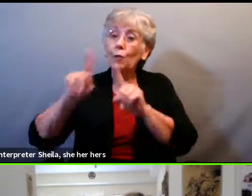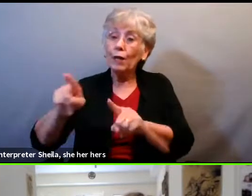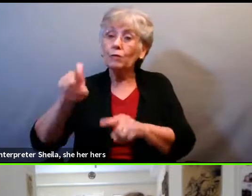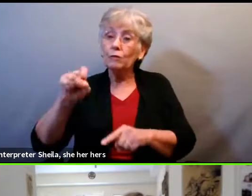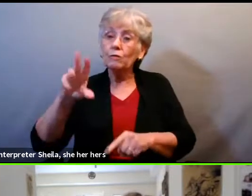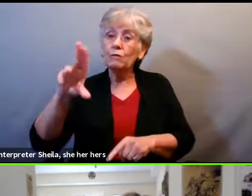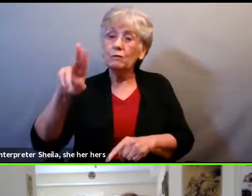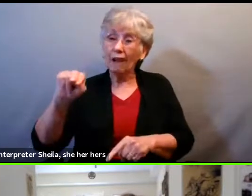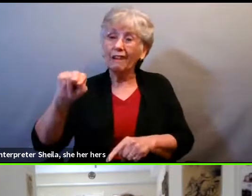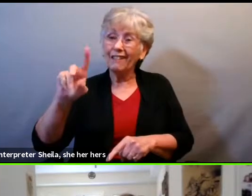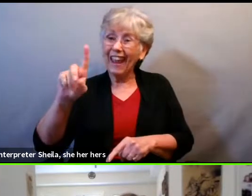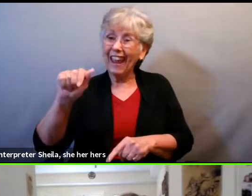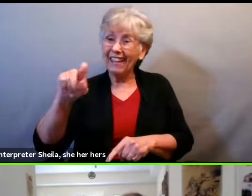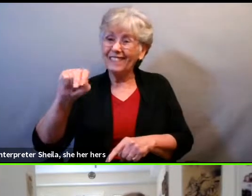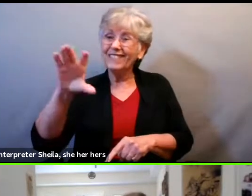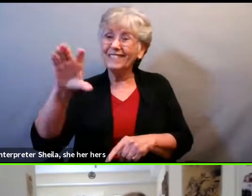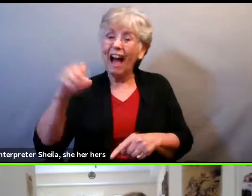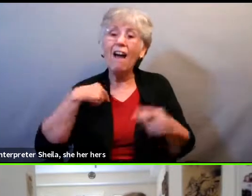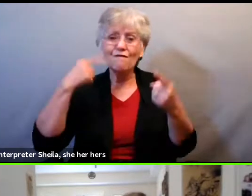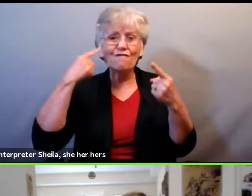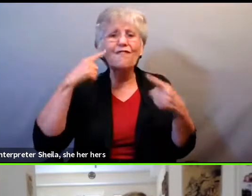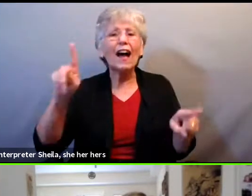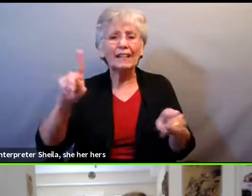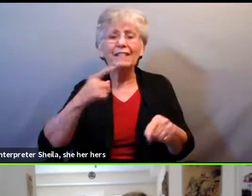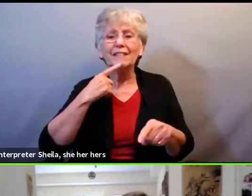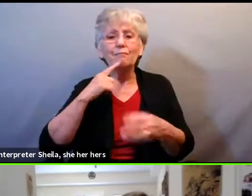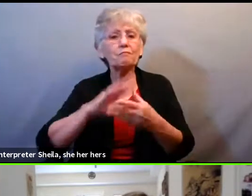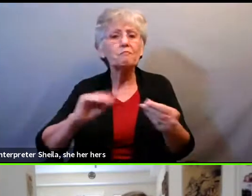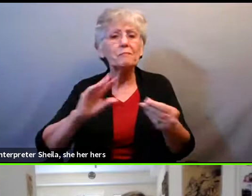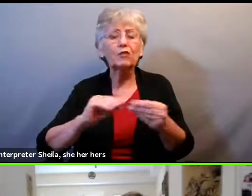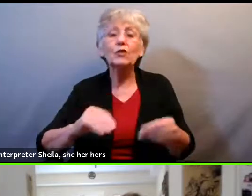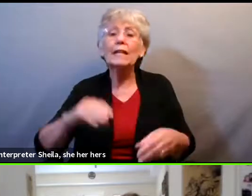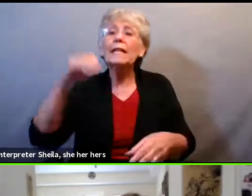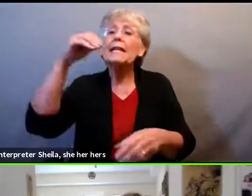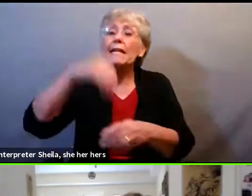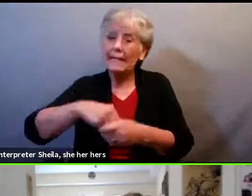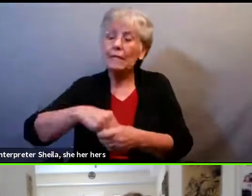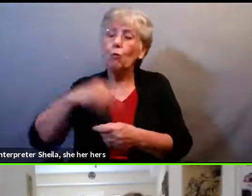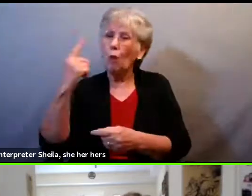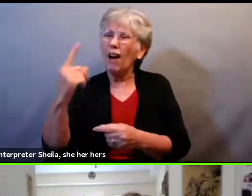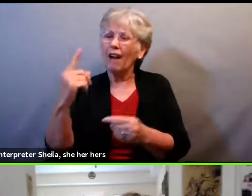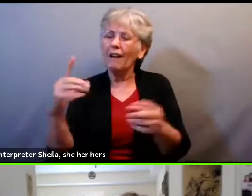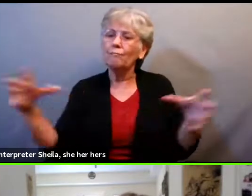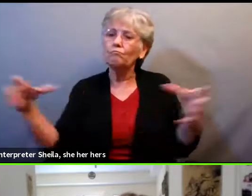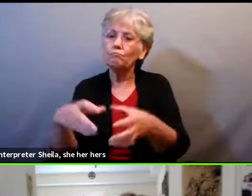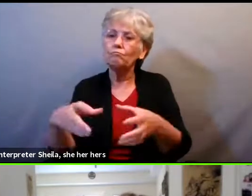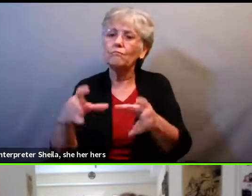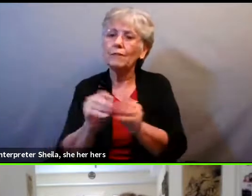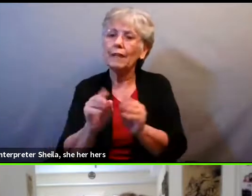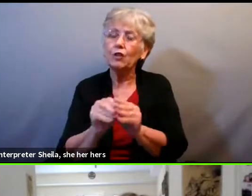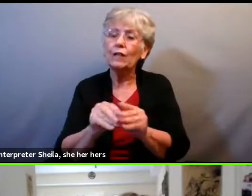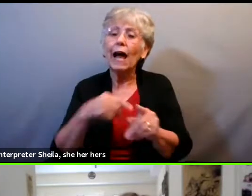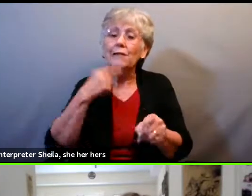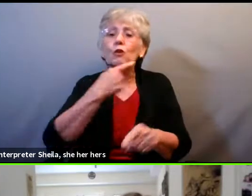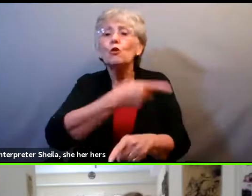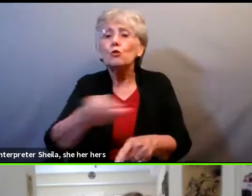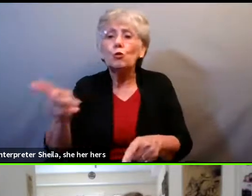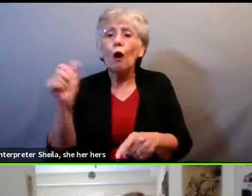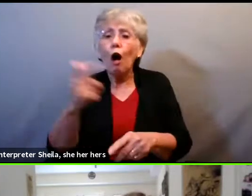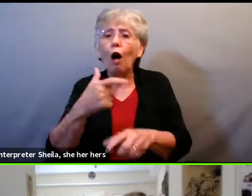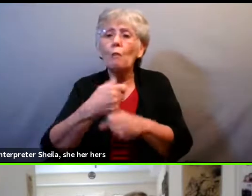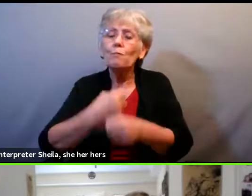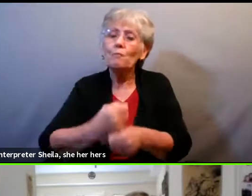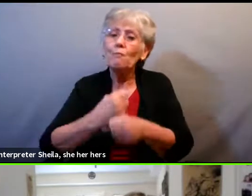one of the discussions, you're all documentary movie makers, or you are here because you